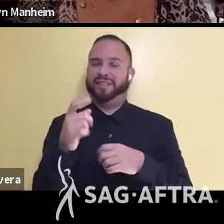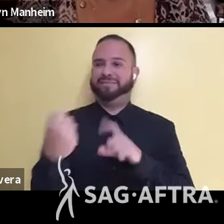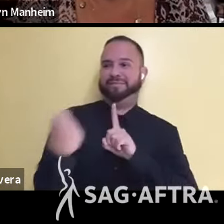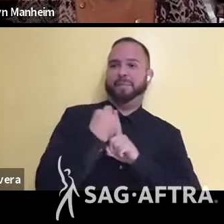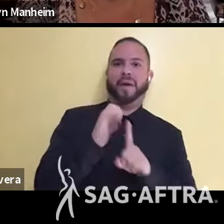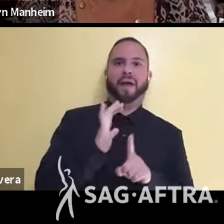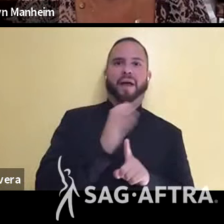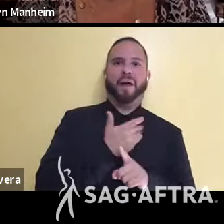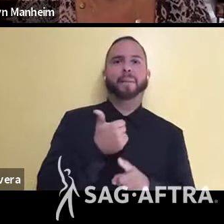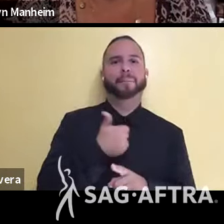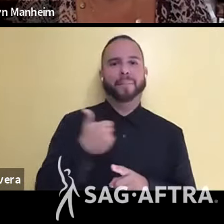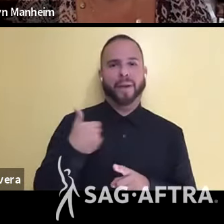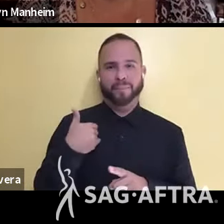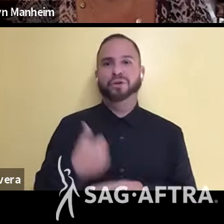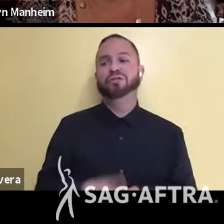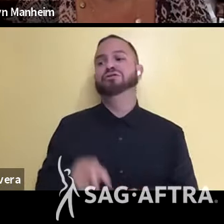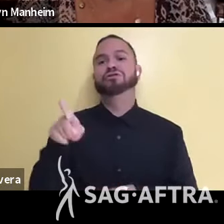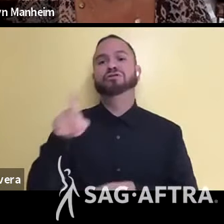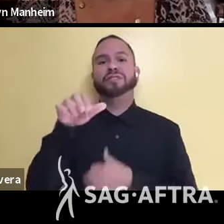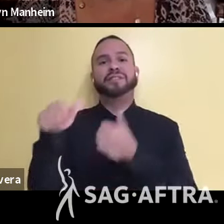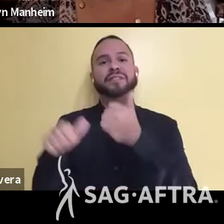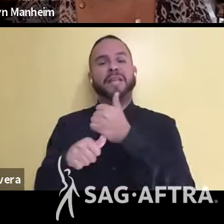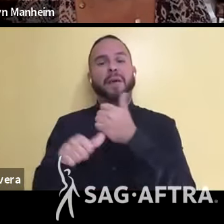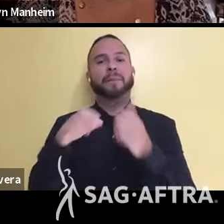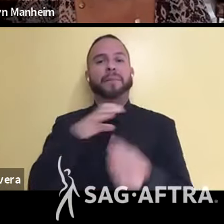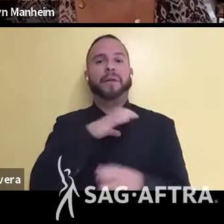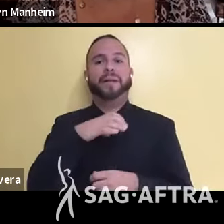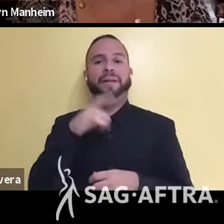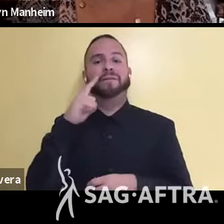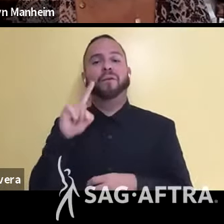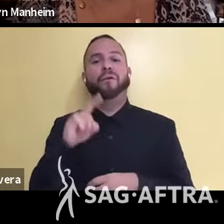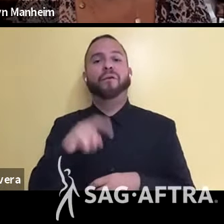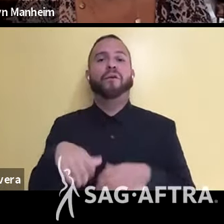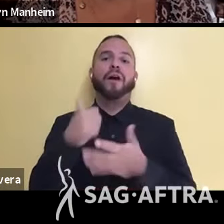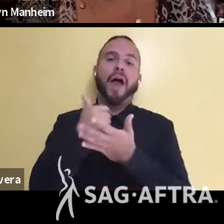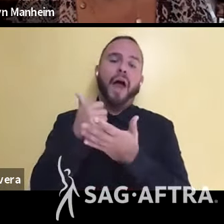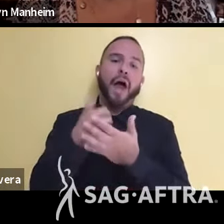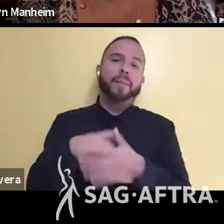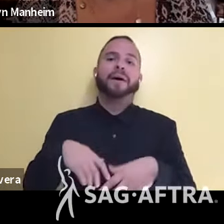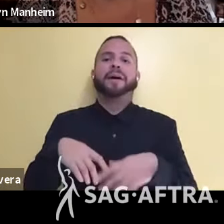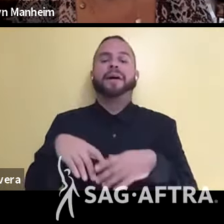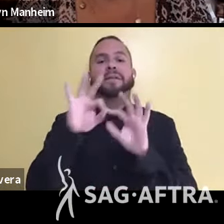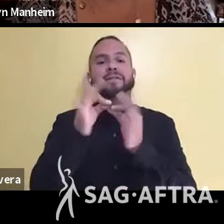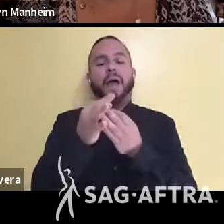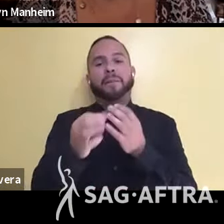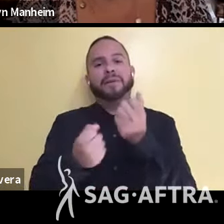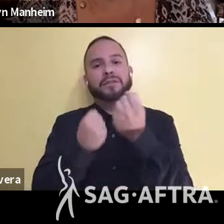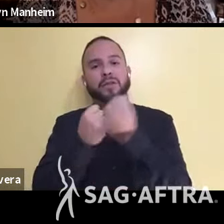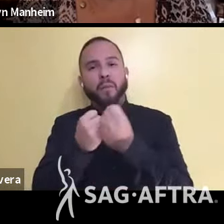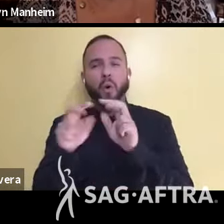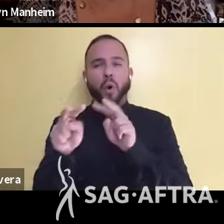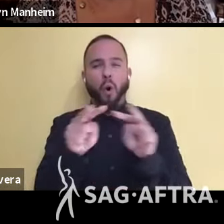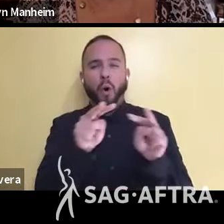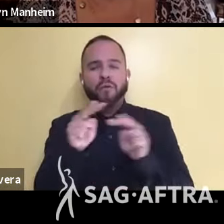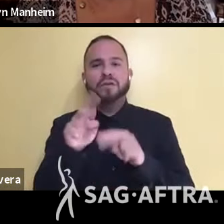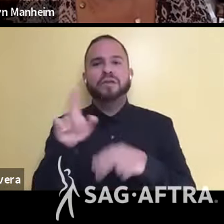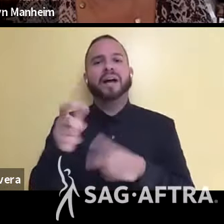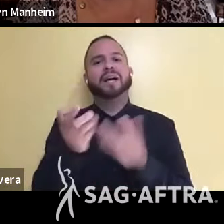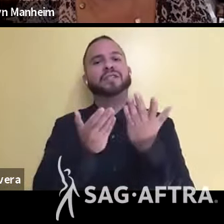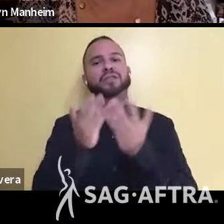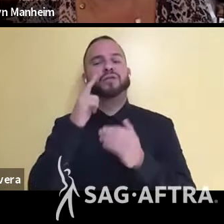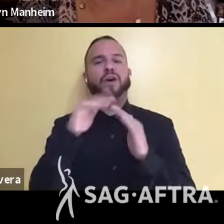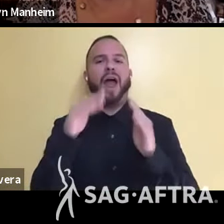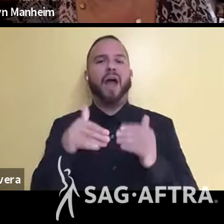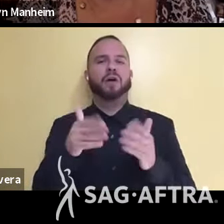Representative Chu is a member of the Subcommittee on Health, Worker and Family Support and Oversight, She also serves on the House Small Business Committee,